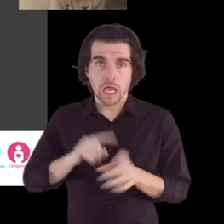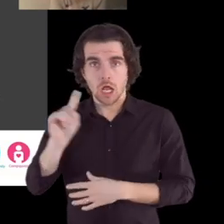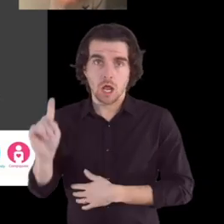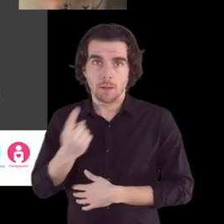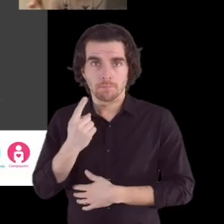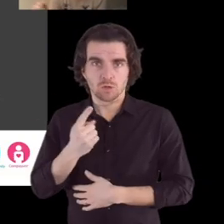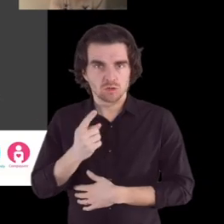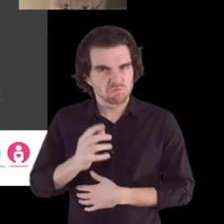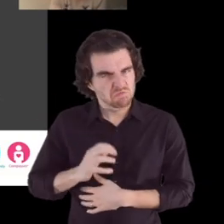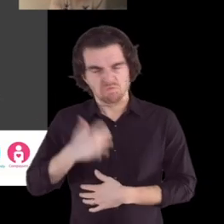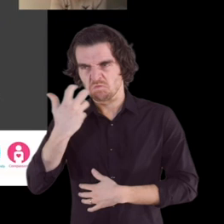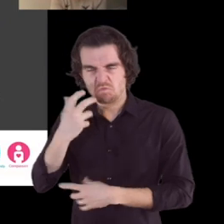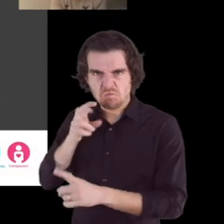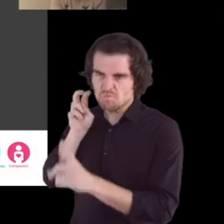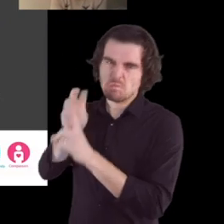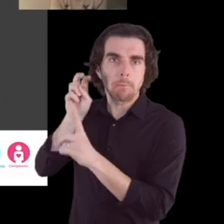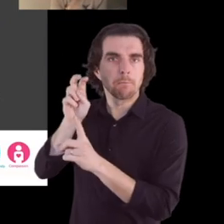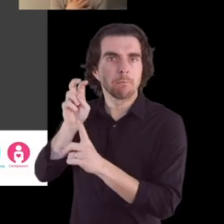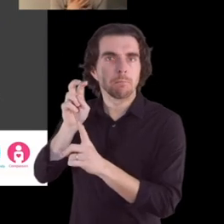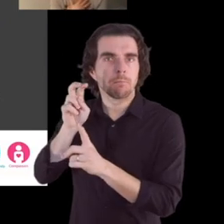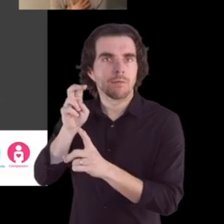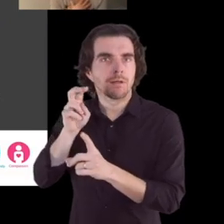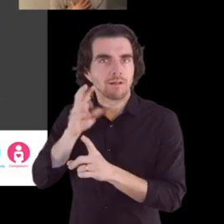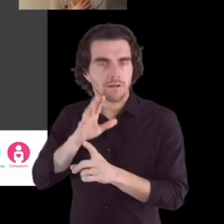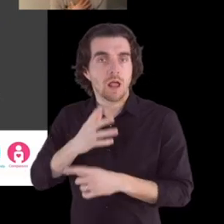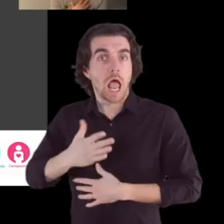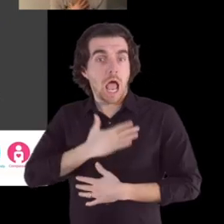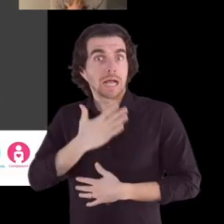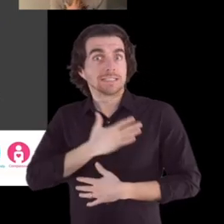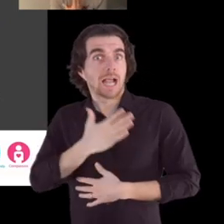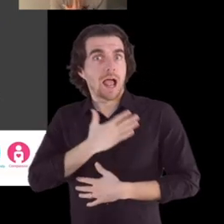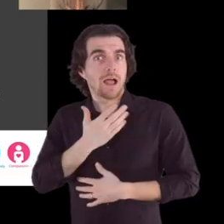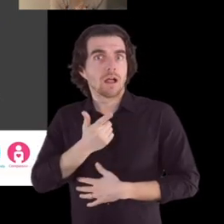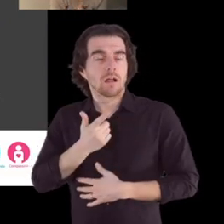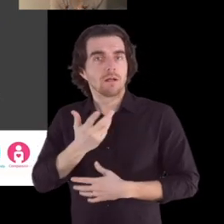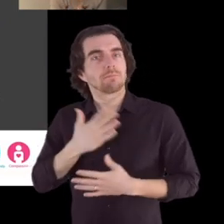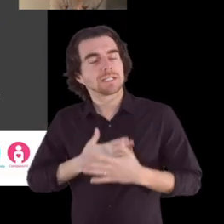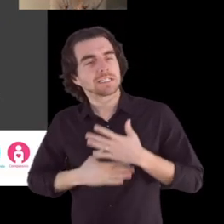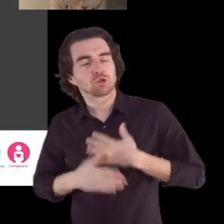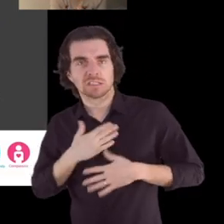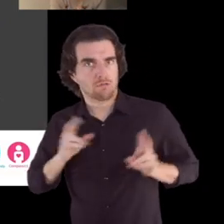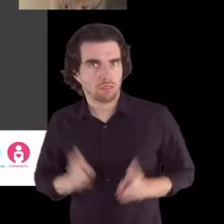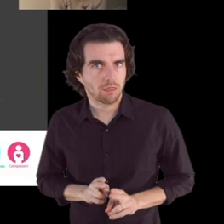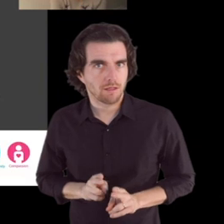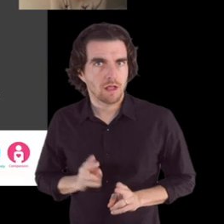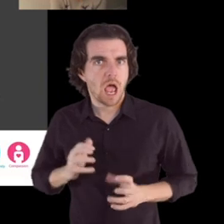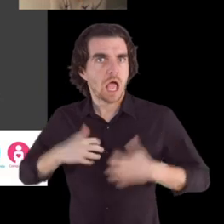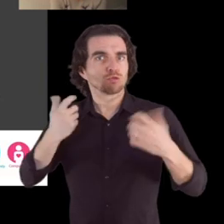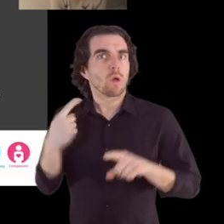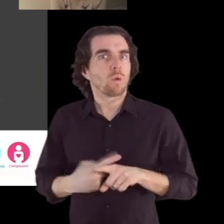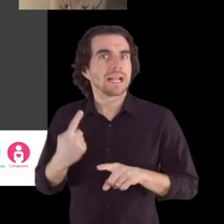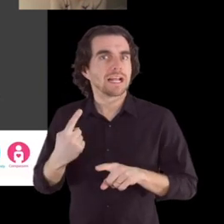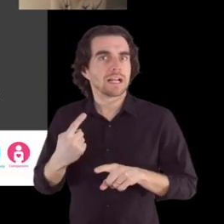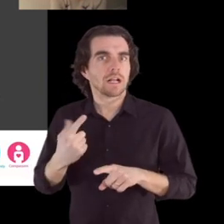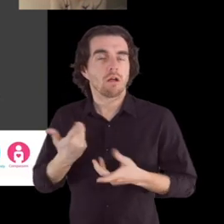at you, and then the next thing you're biting their head off. You can feel really, really anxious, more impatient. You can get angry a lot quicker.